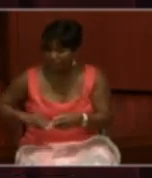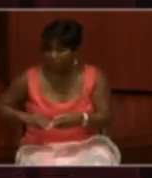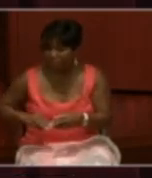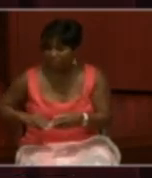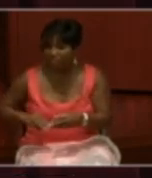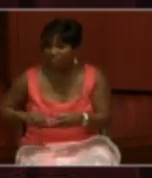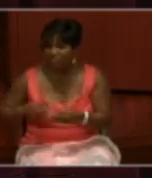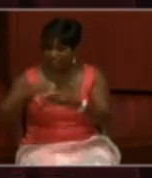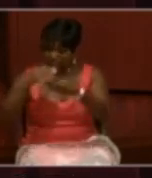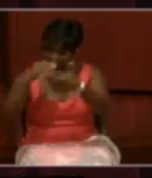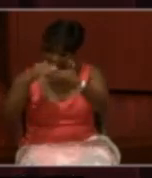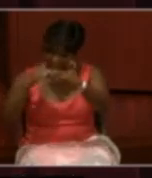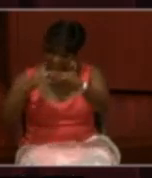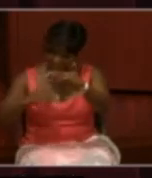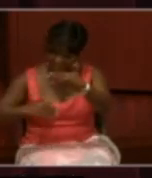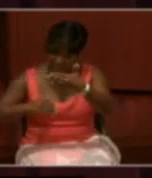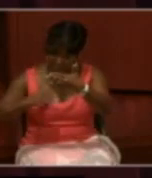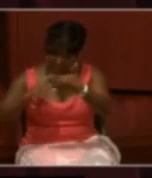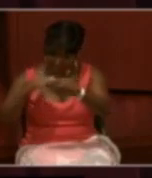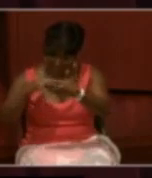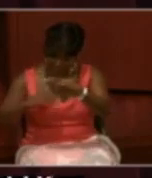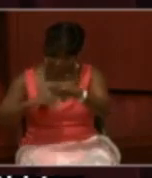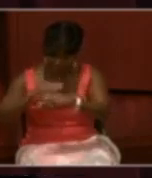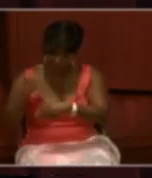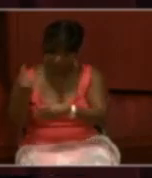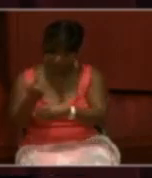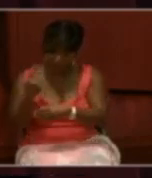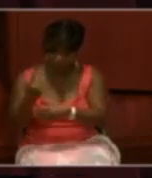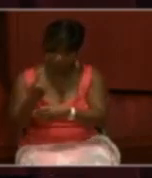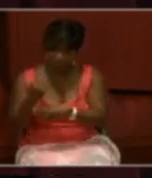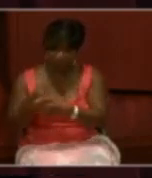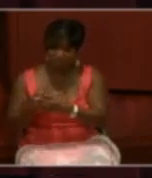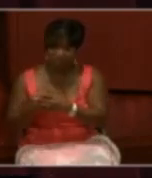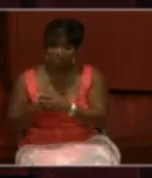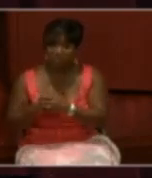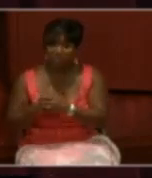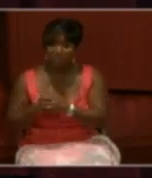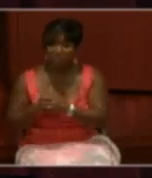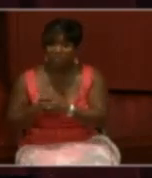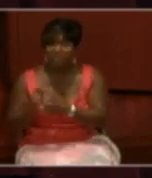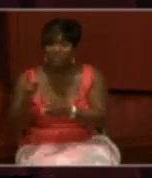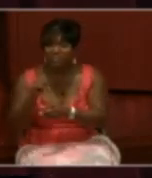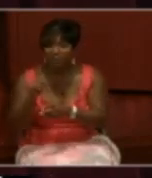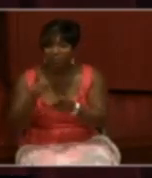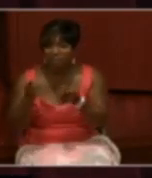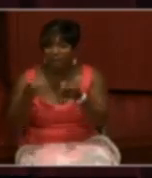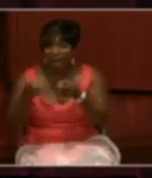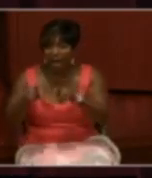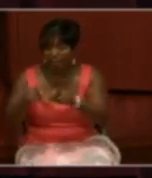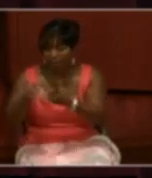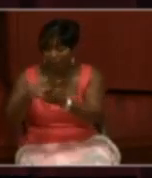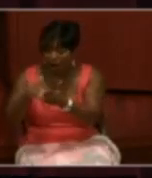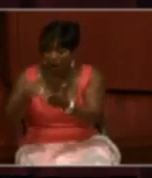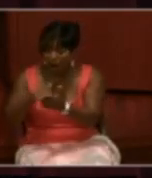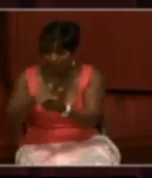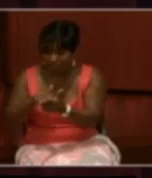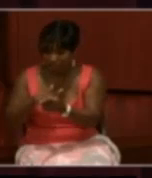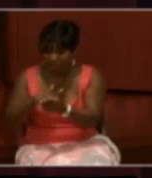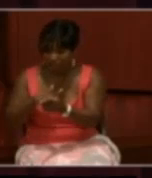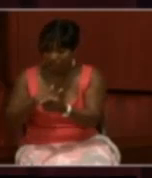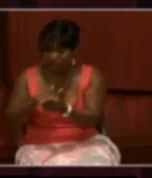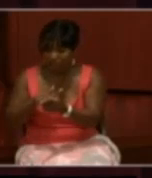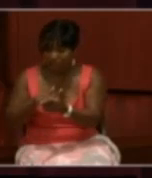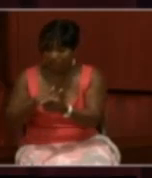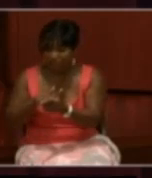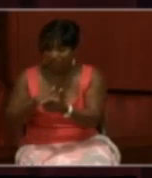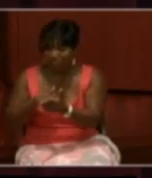many times as opposed to not given, but it's something that occurs often enough